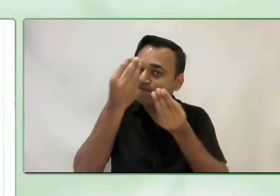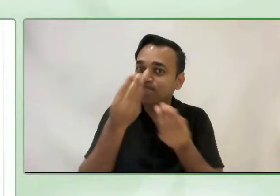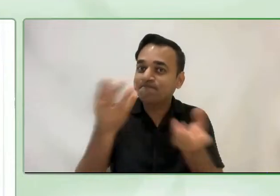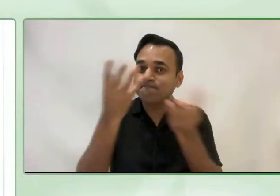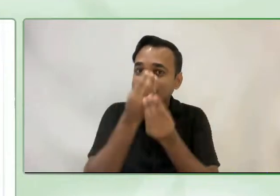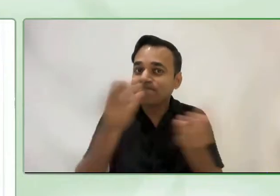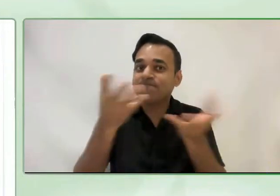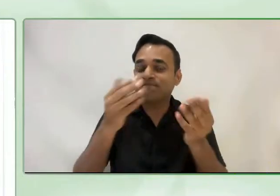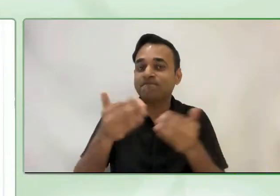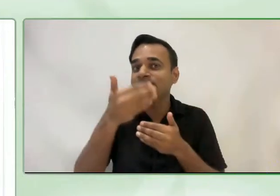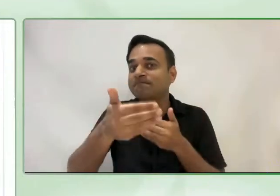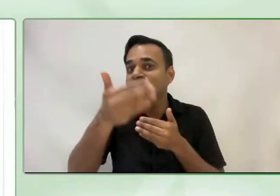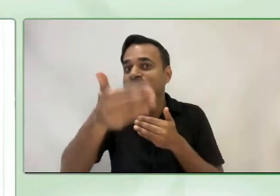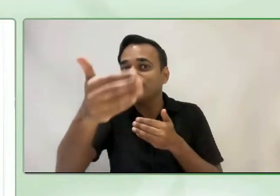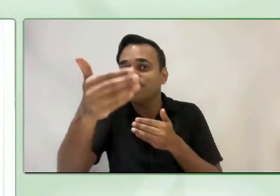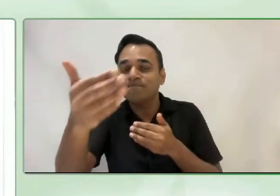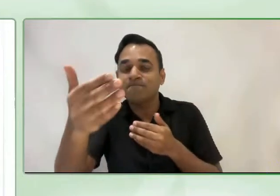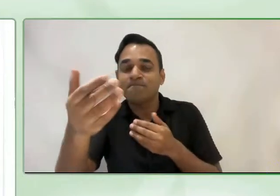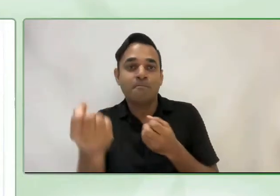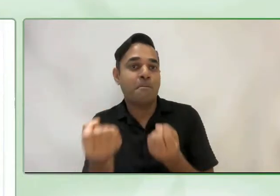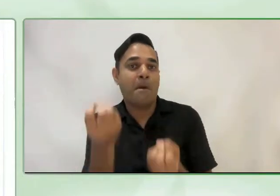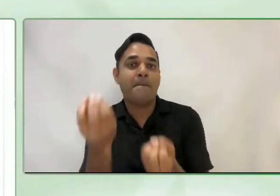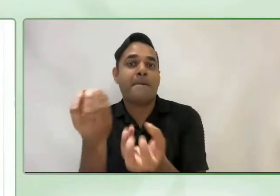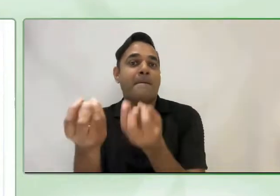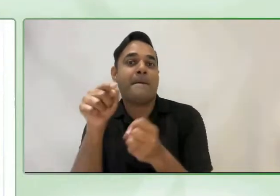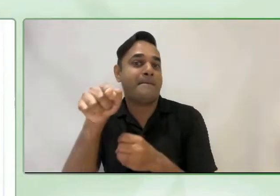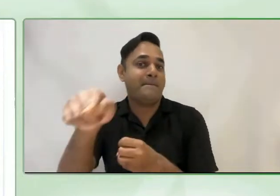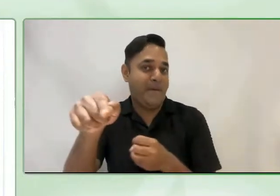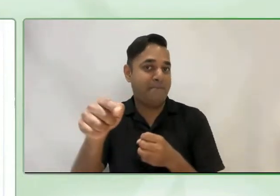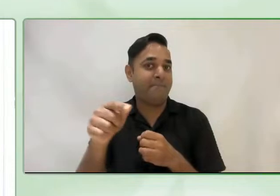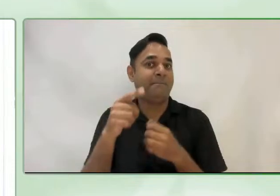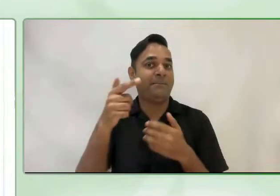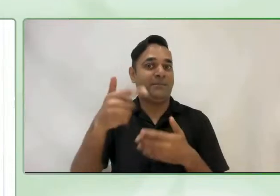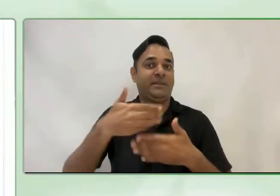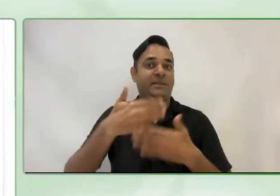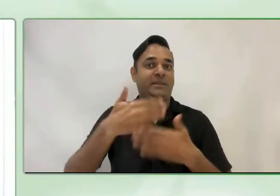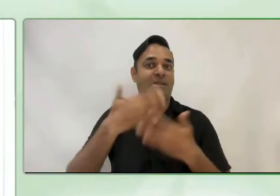whole day, and I hope you enjoy them. And I say